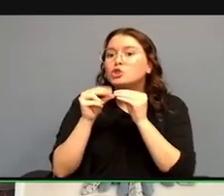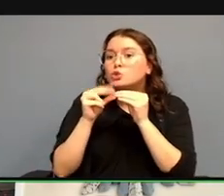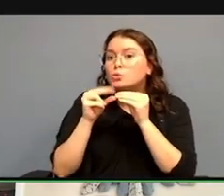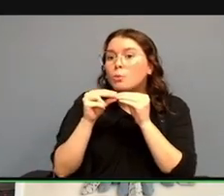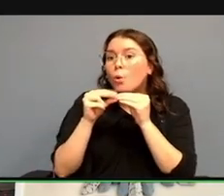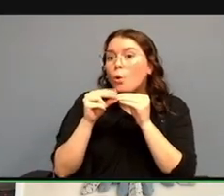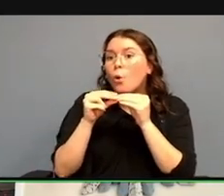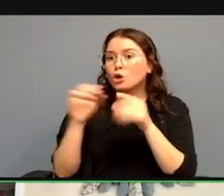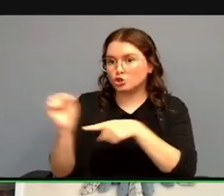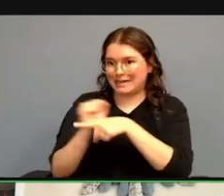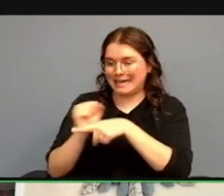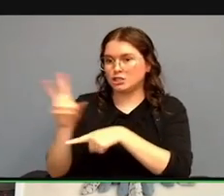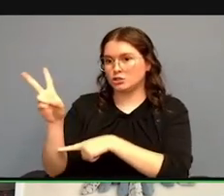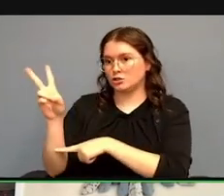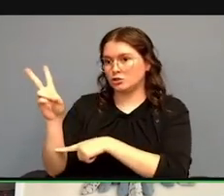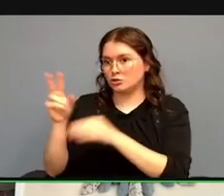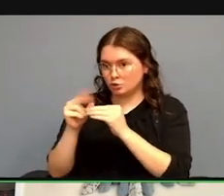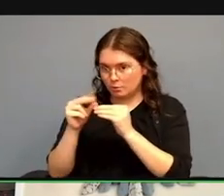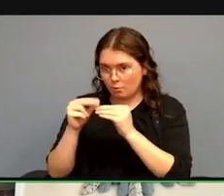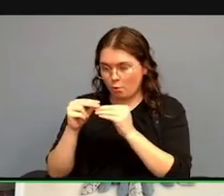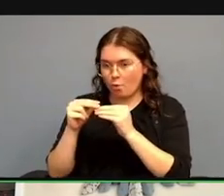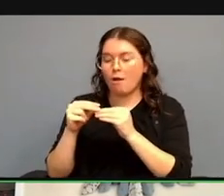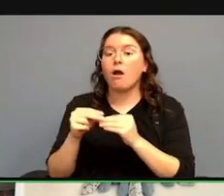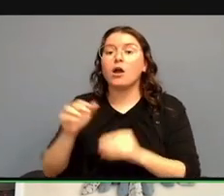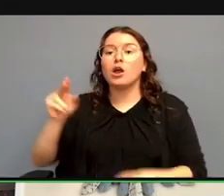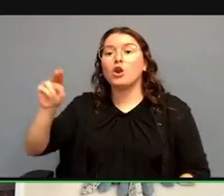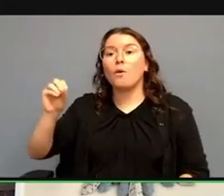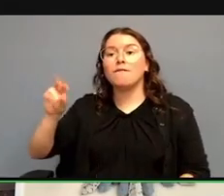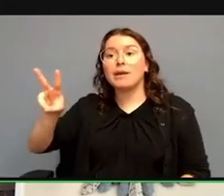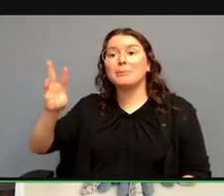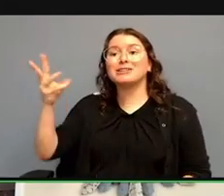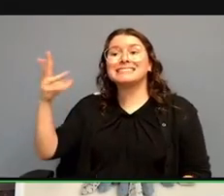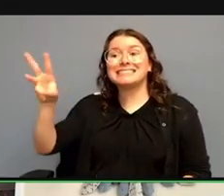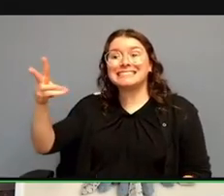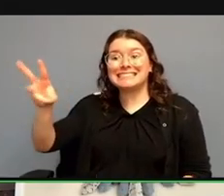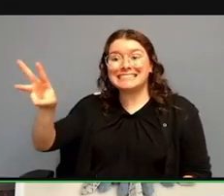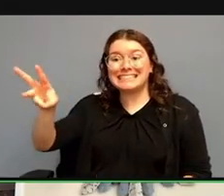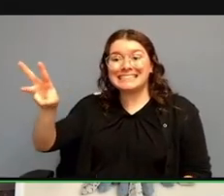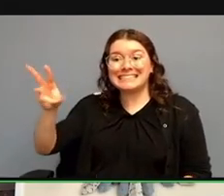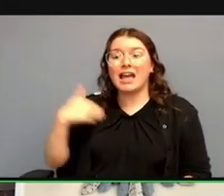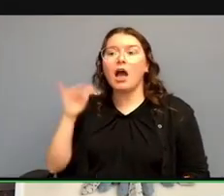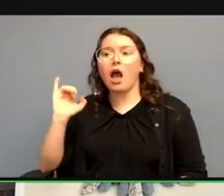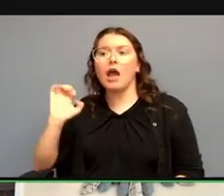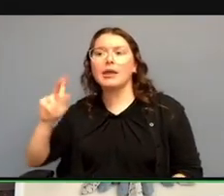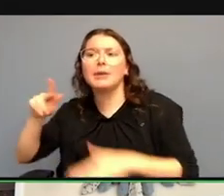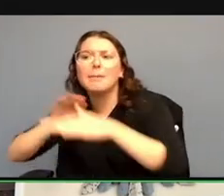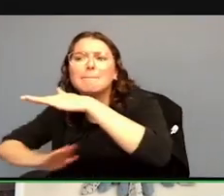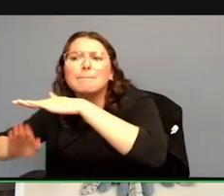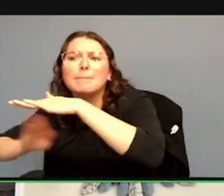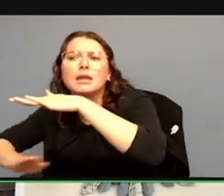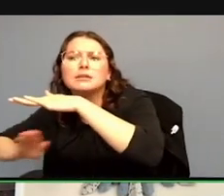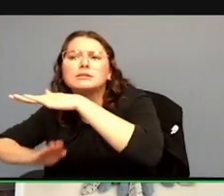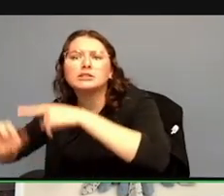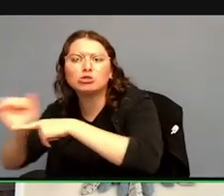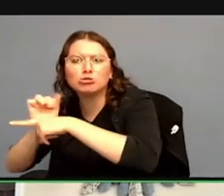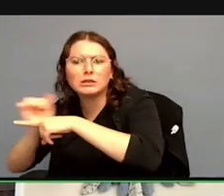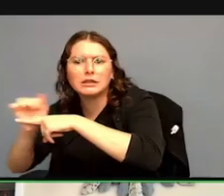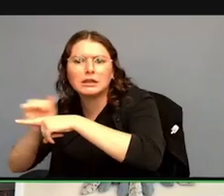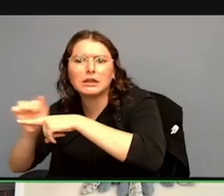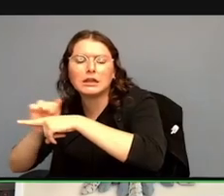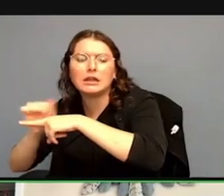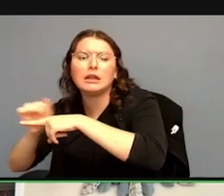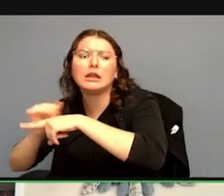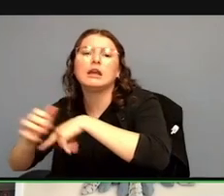up. November 16th, we're doing an IEP basics training. We're going to go